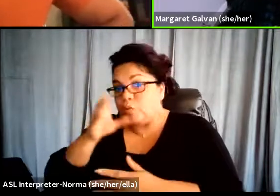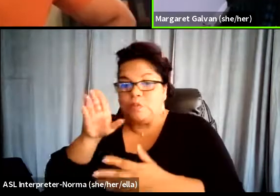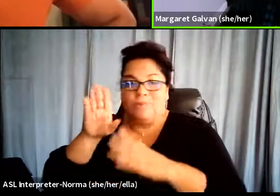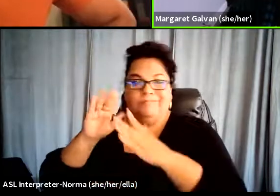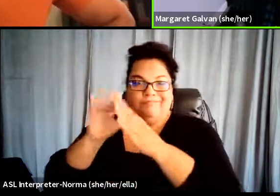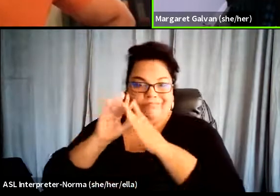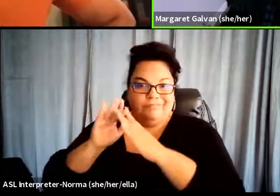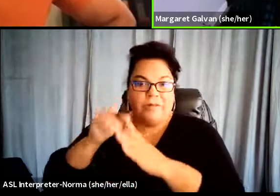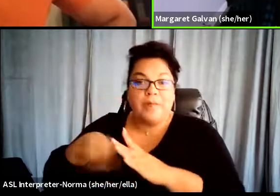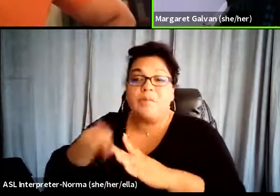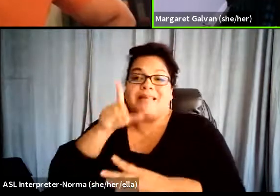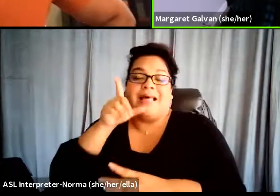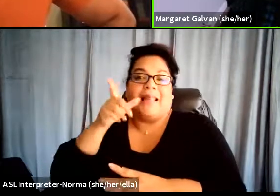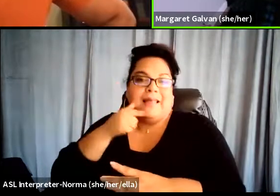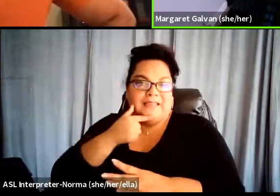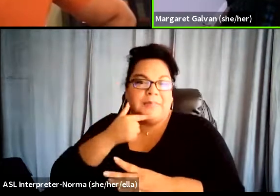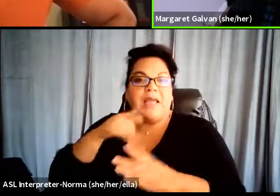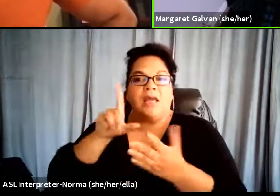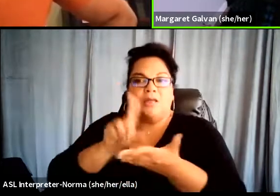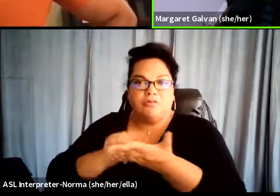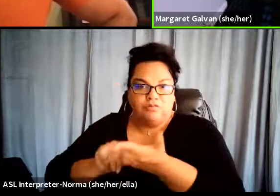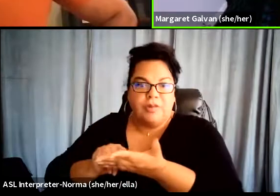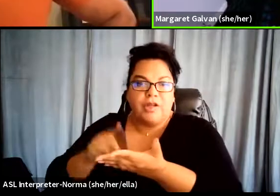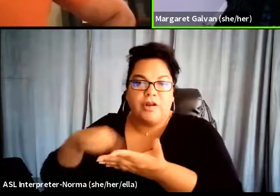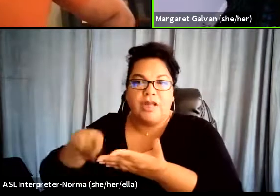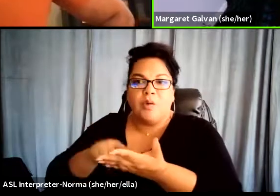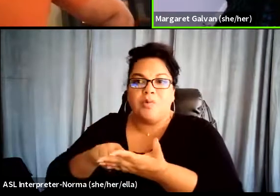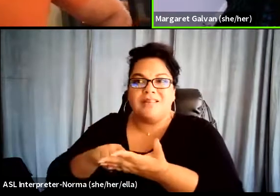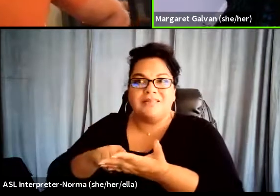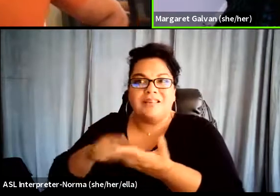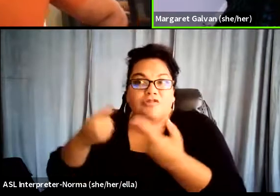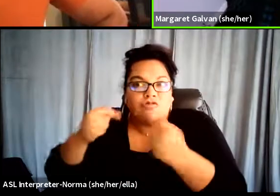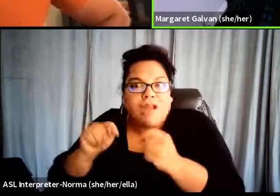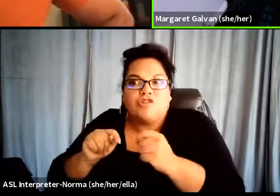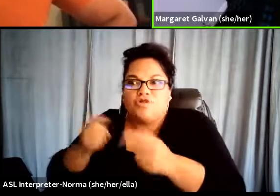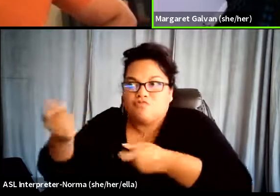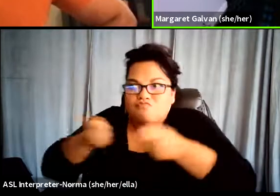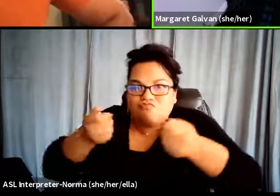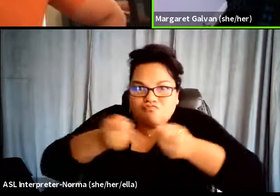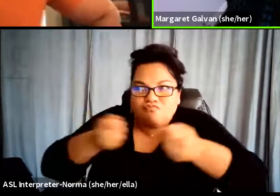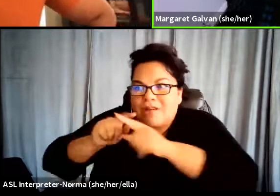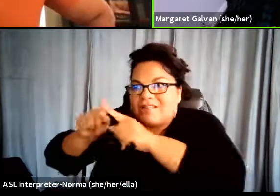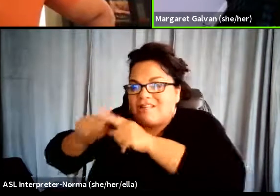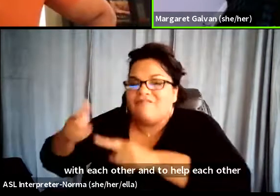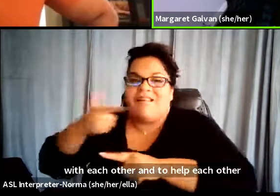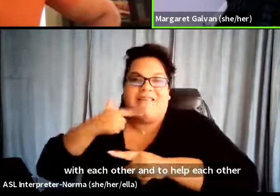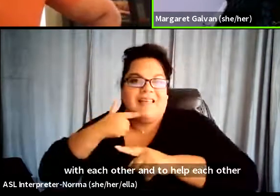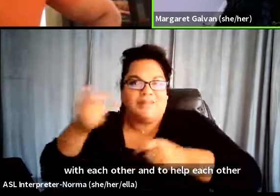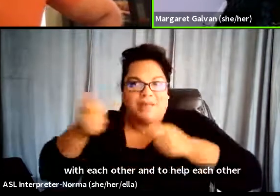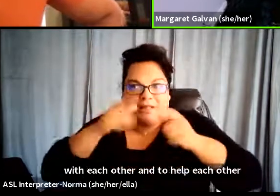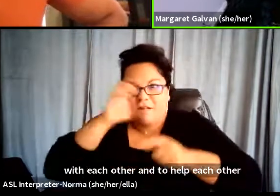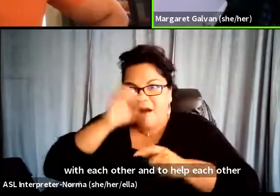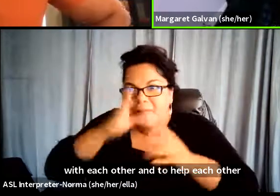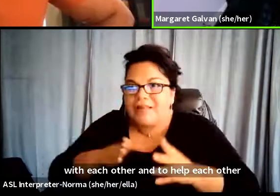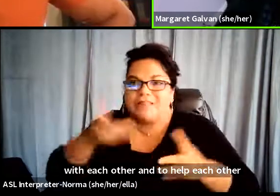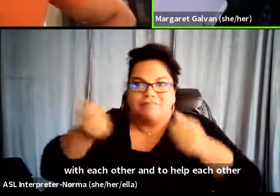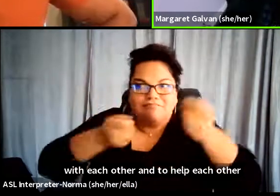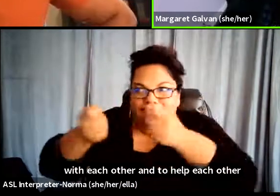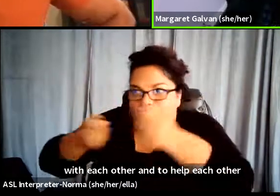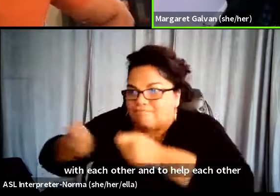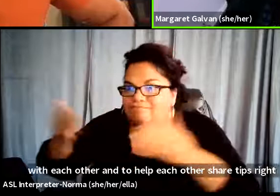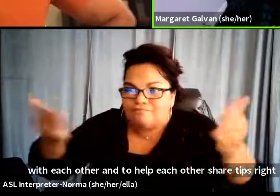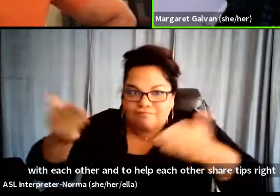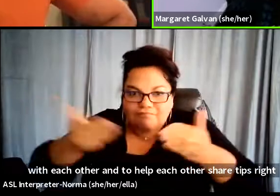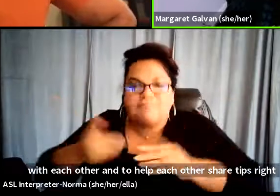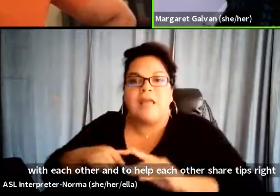started publishing and it was an effort to connect lesbian cartoonists with each other, um, and to help each other share tips, right. But also